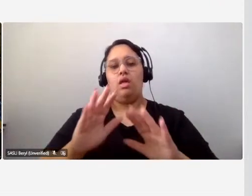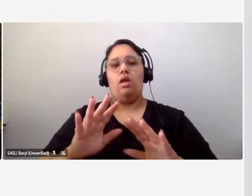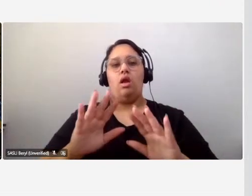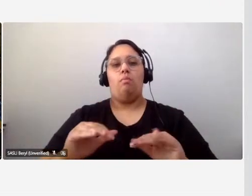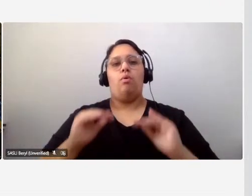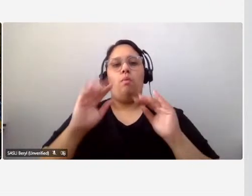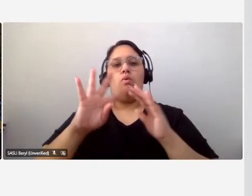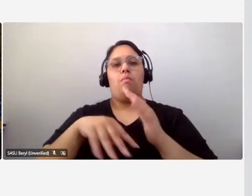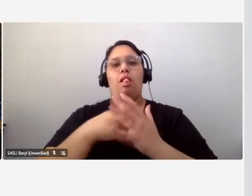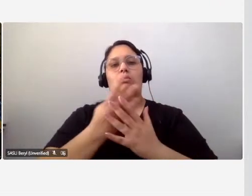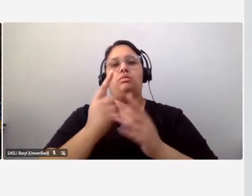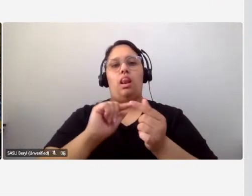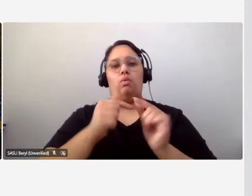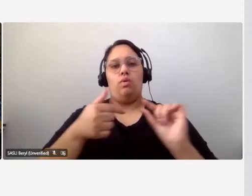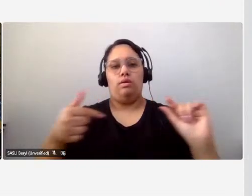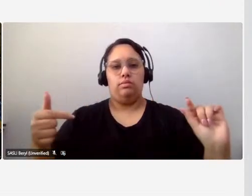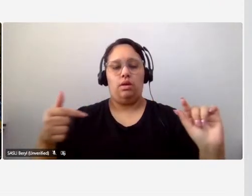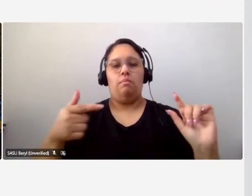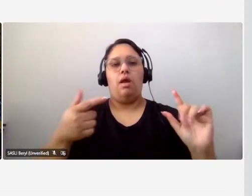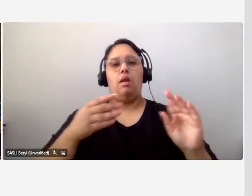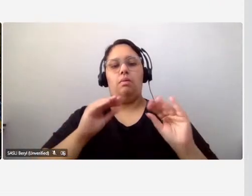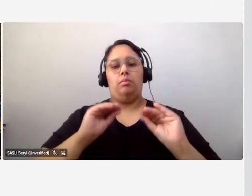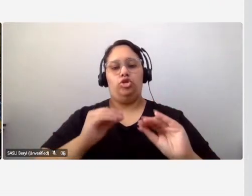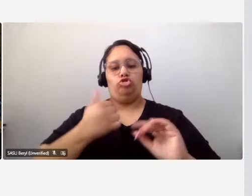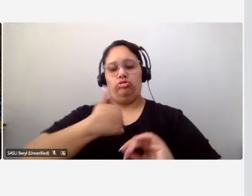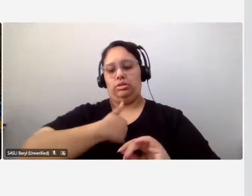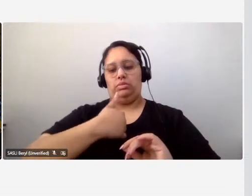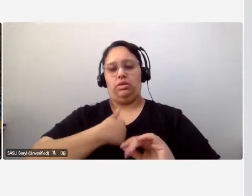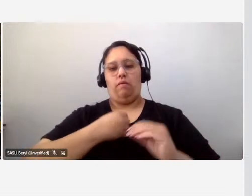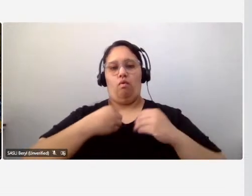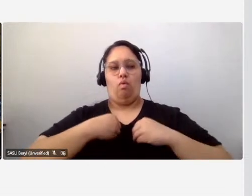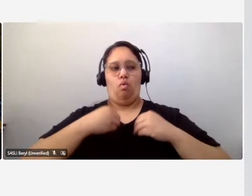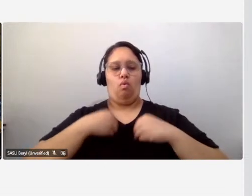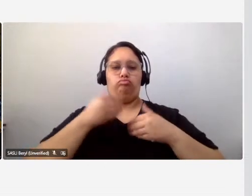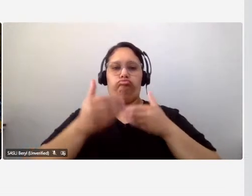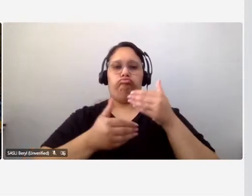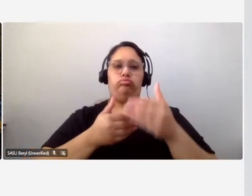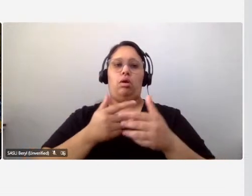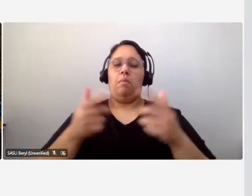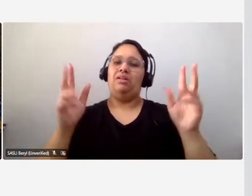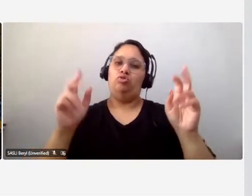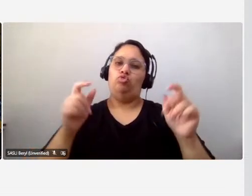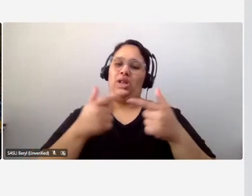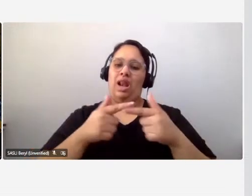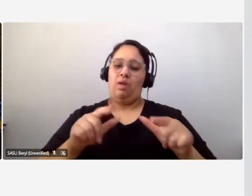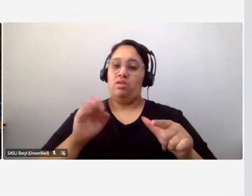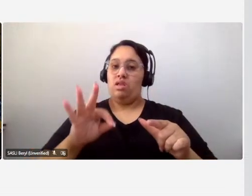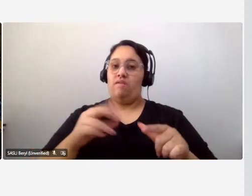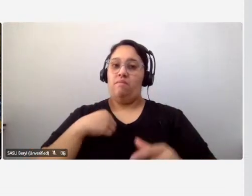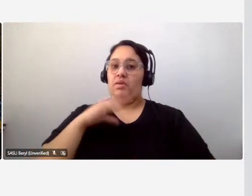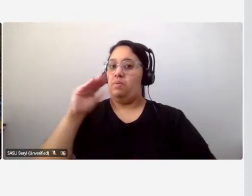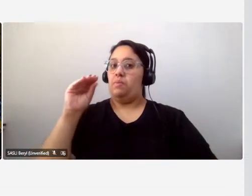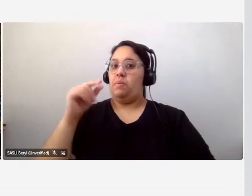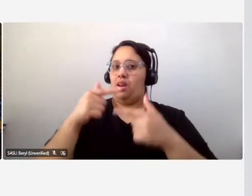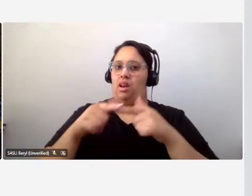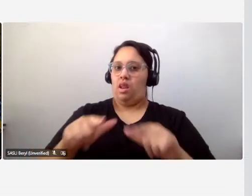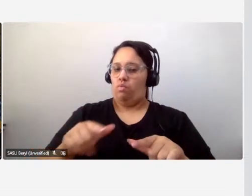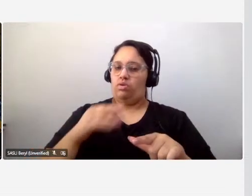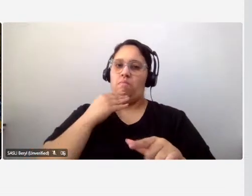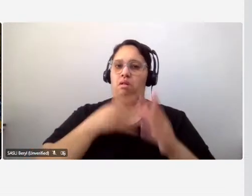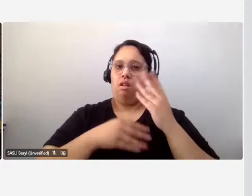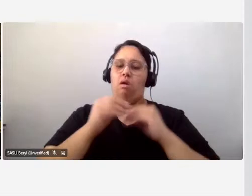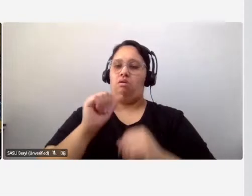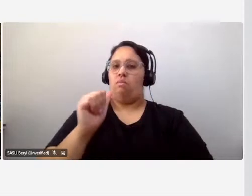multilingualism and for people to try and teach themselves at their own pace. The issue with languages, of course, is if you don't speak them, you will never learn